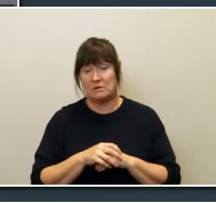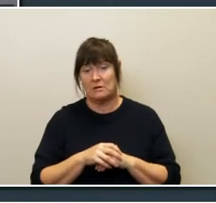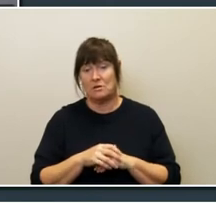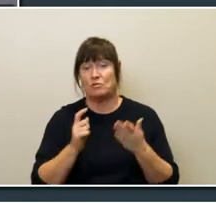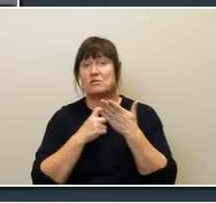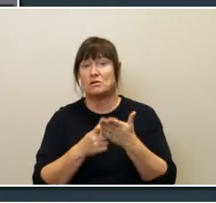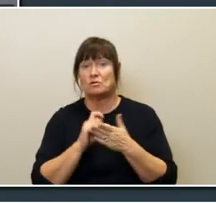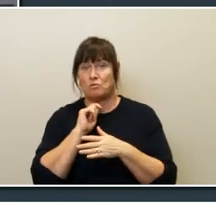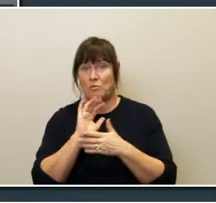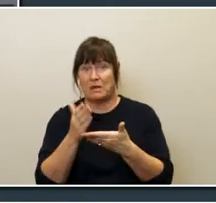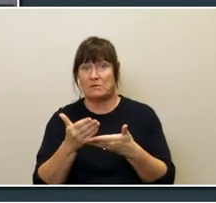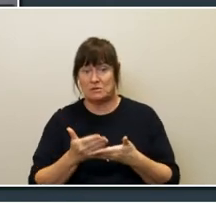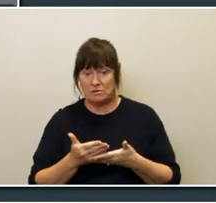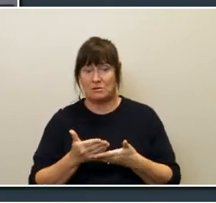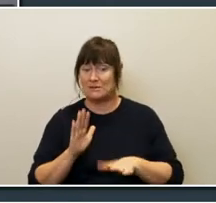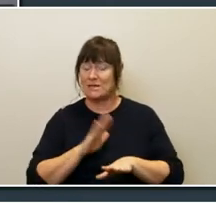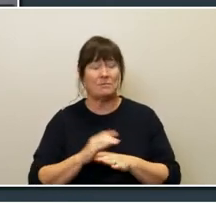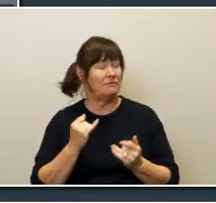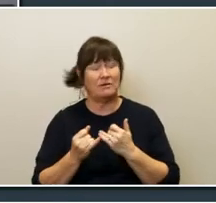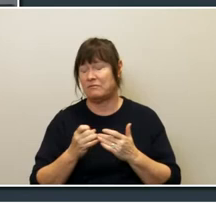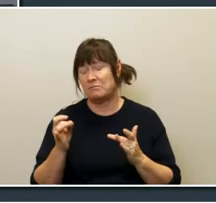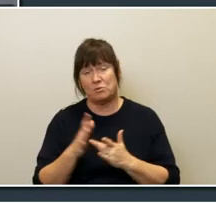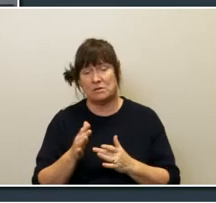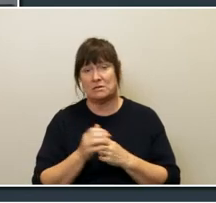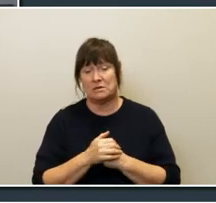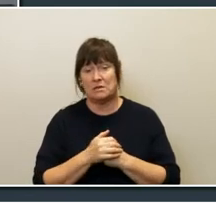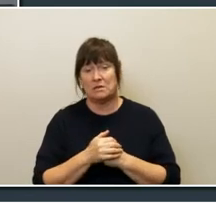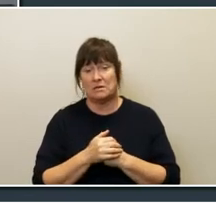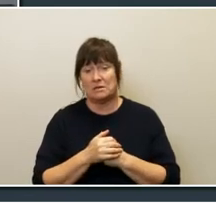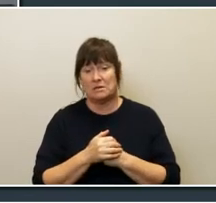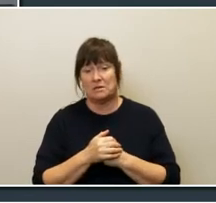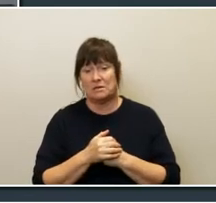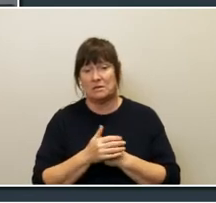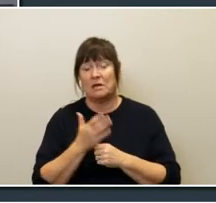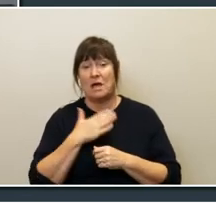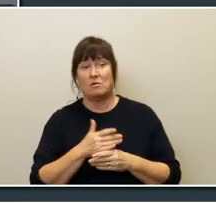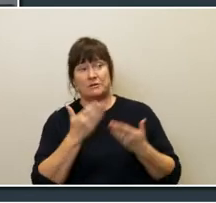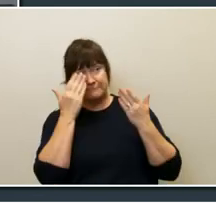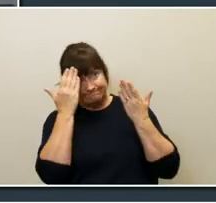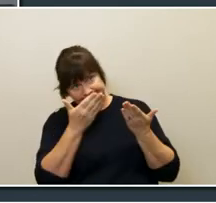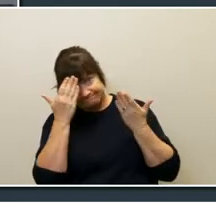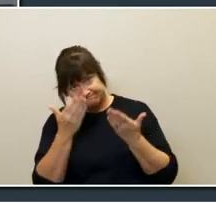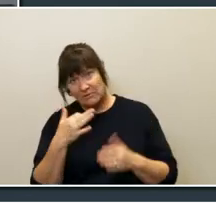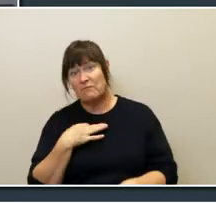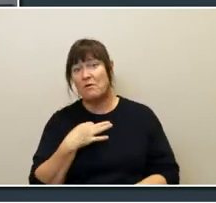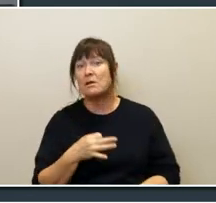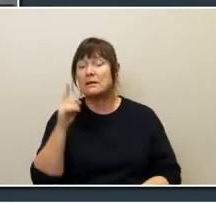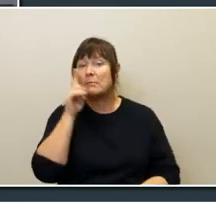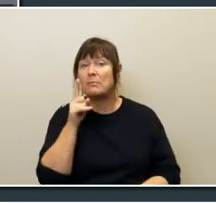soon. Time is of the essence in this matter. I'd like to pay a tribute to our volunteers who have for many